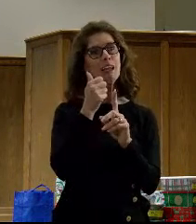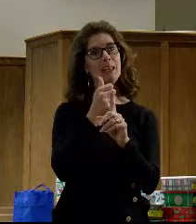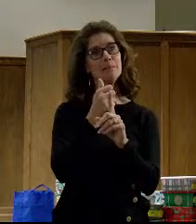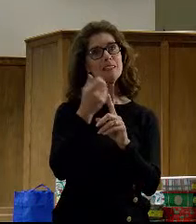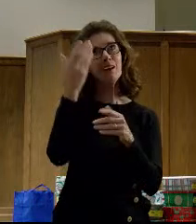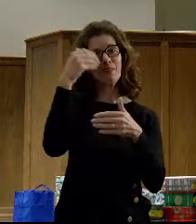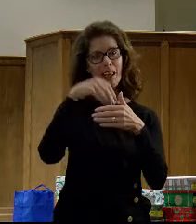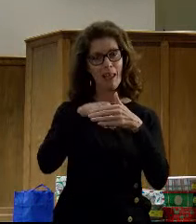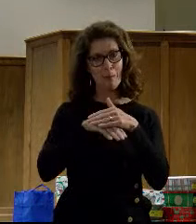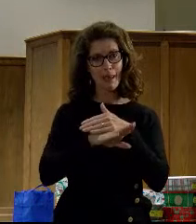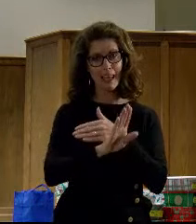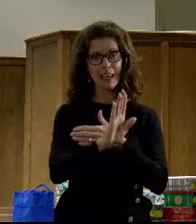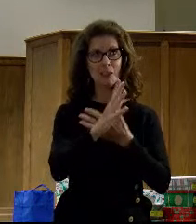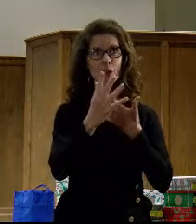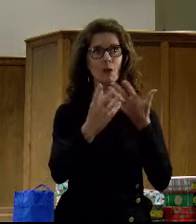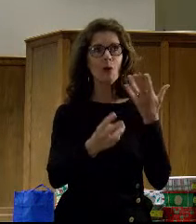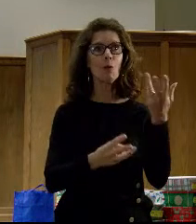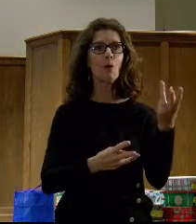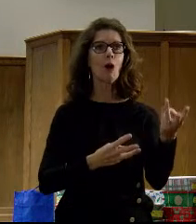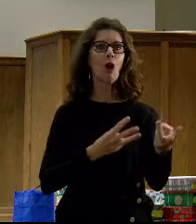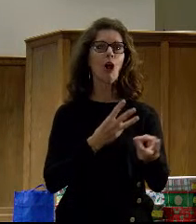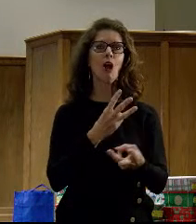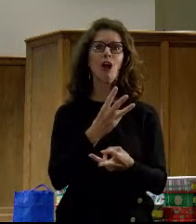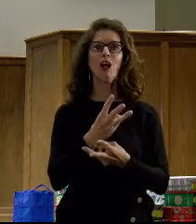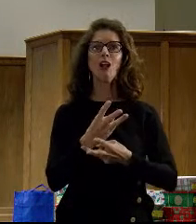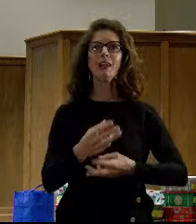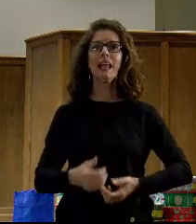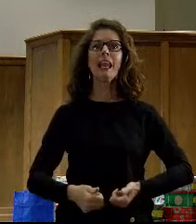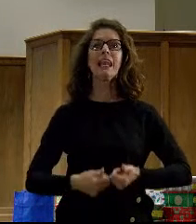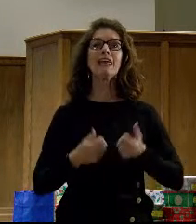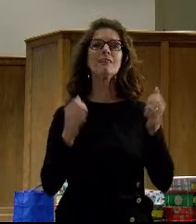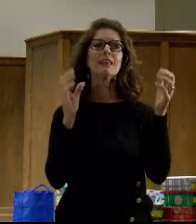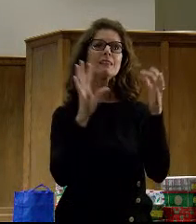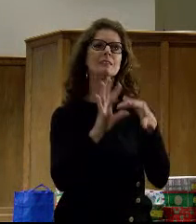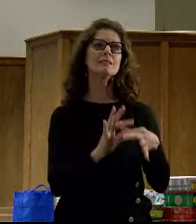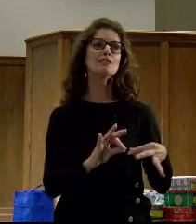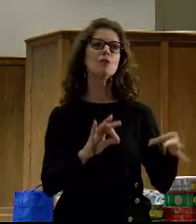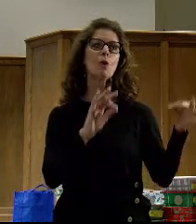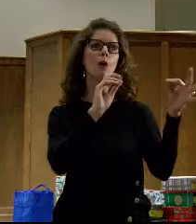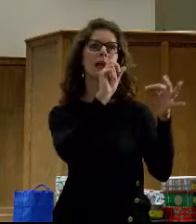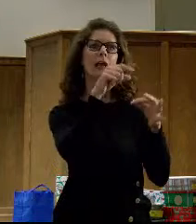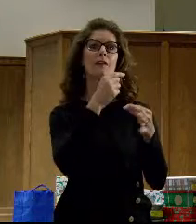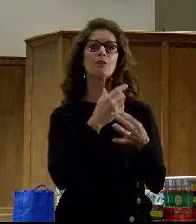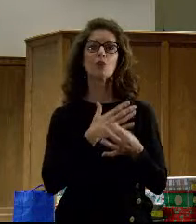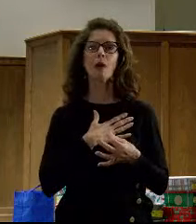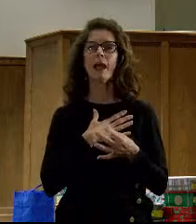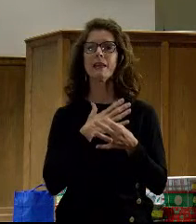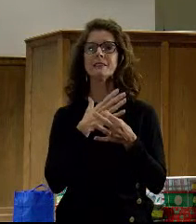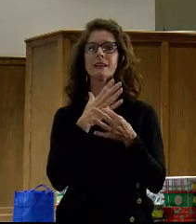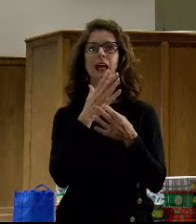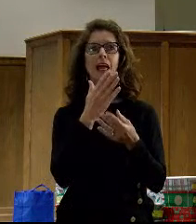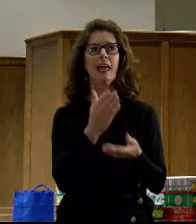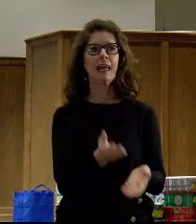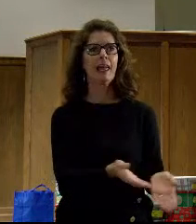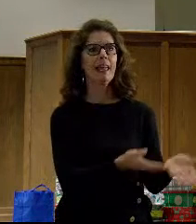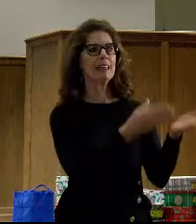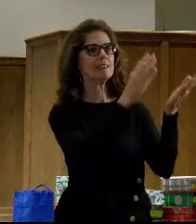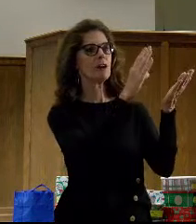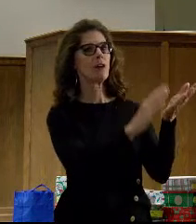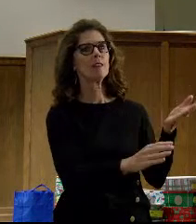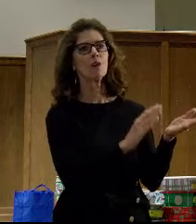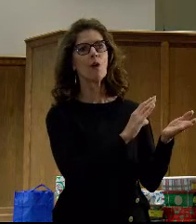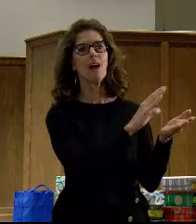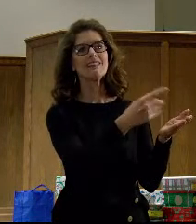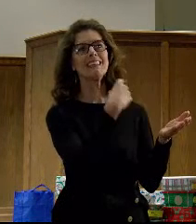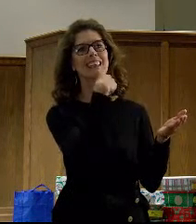as he is living out the story of grace on the cross, he's telling the story of grace about his opponents. He's saying, I'm not going to